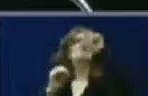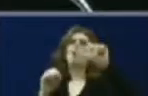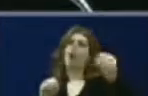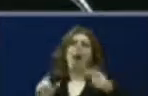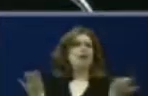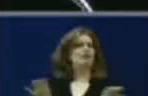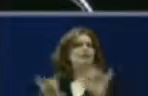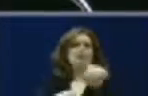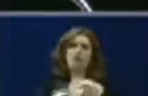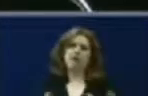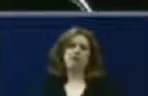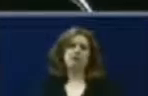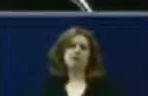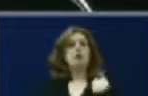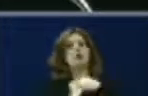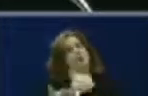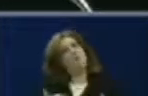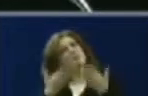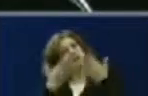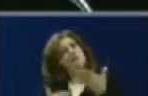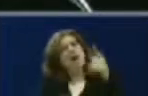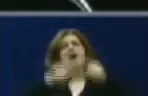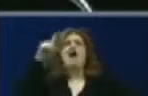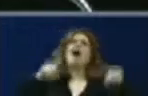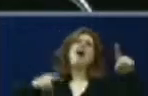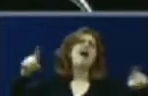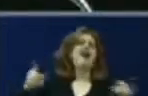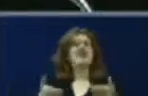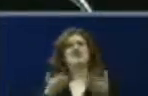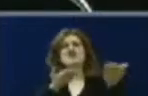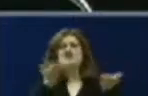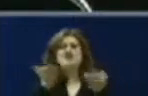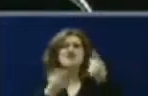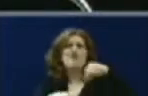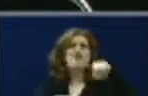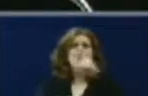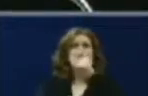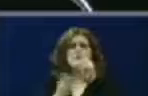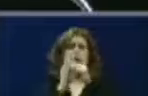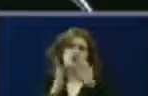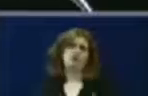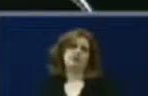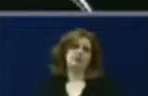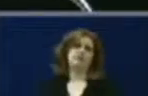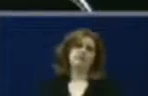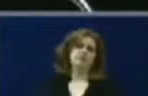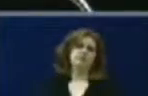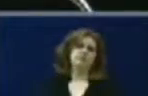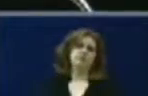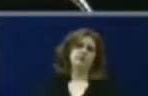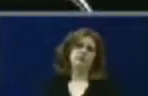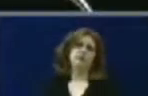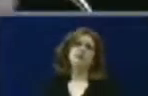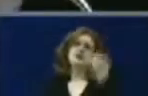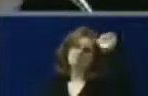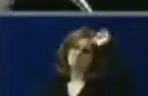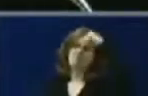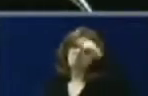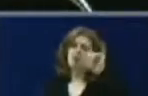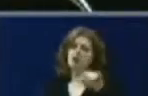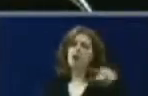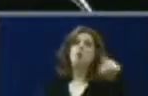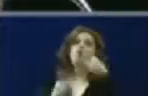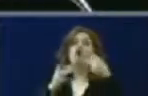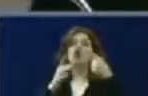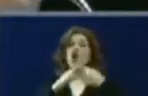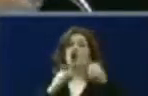that. We provide a litany of services for our students. Just bear that in mind whenever you start hearing